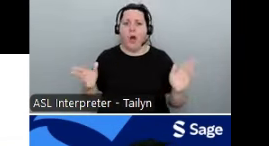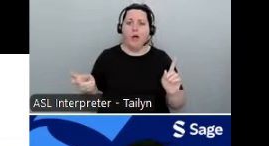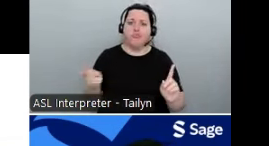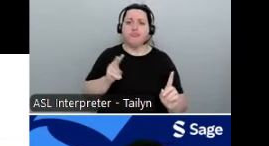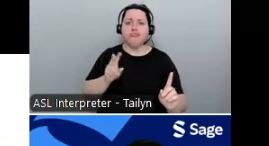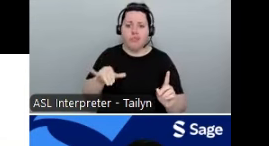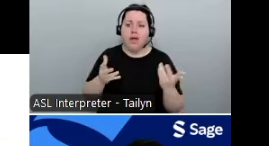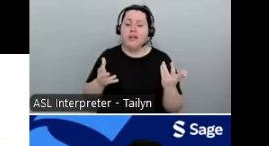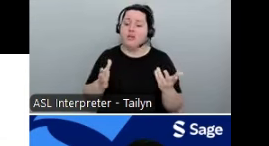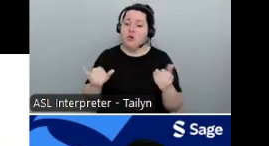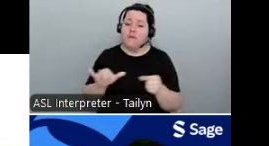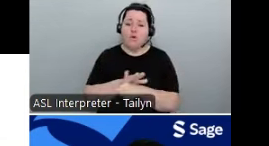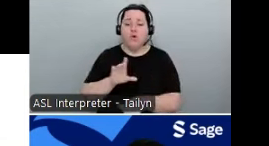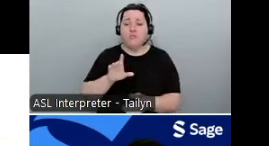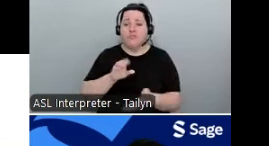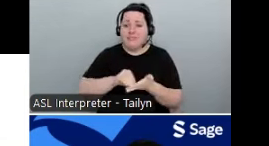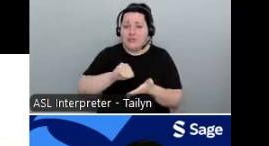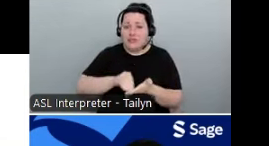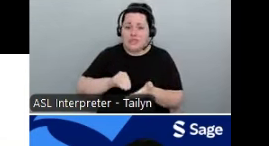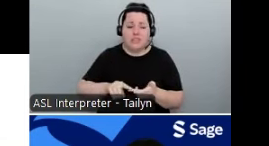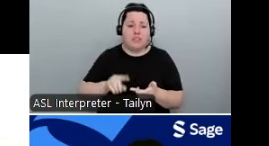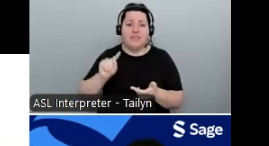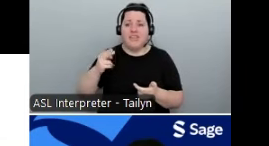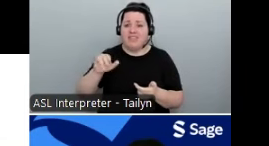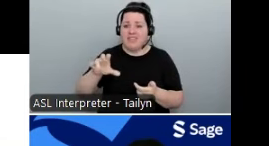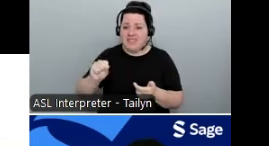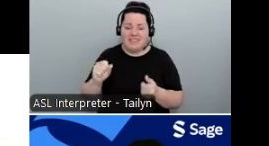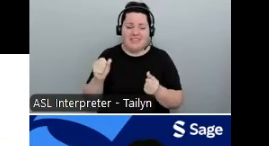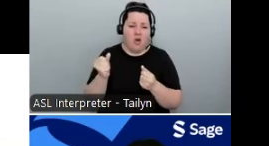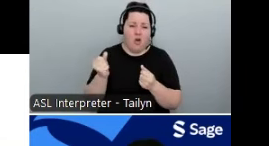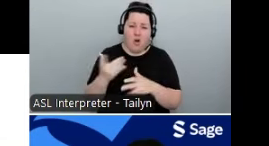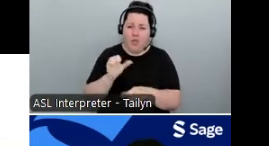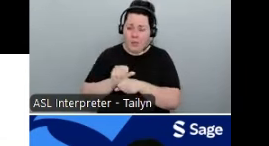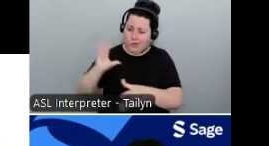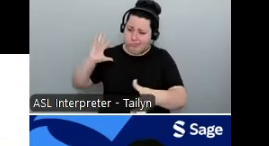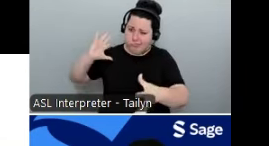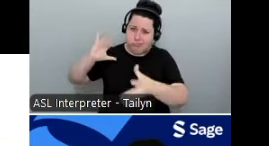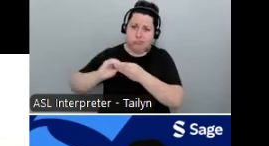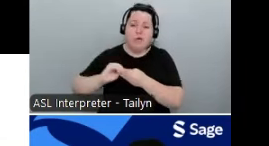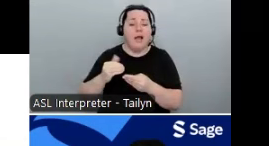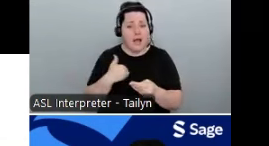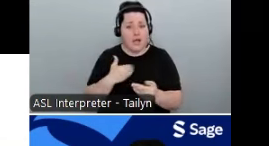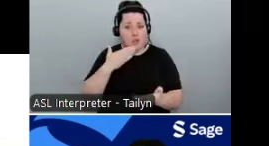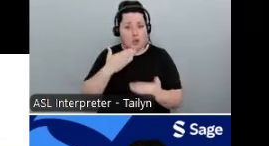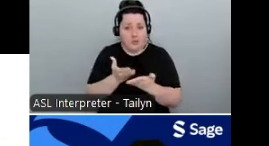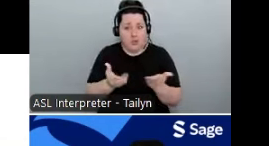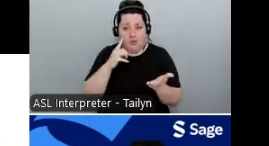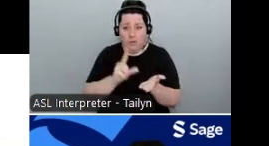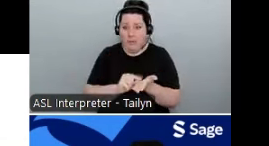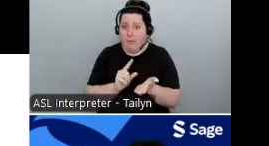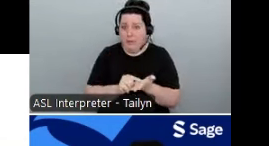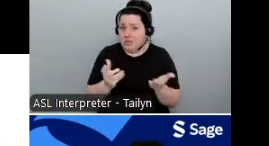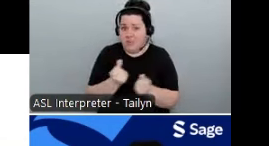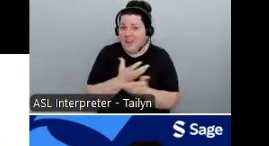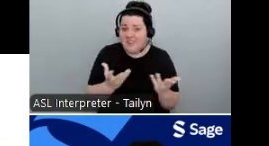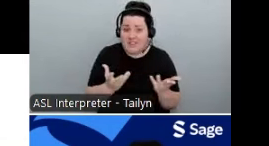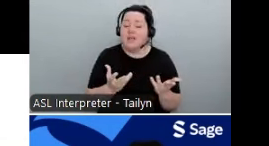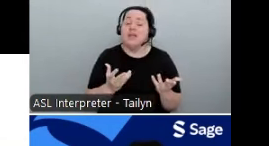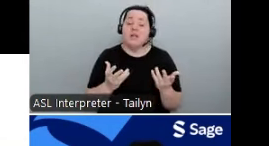thesis, along with all the work you've produced along the way, holds valuable material for publication. Let's be honest, you've